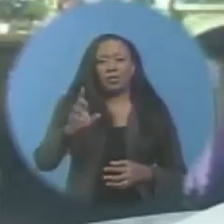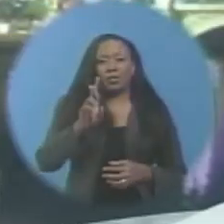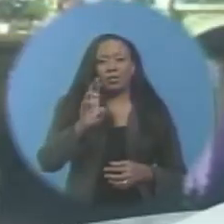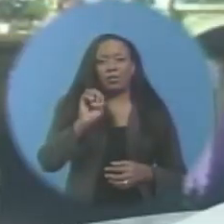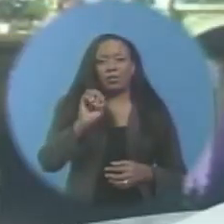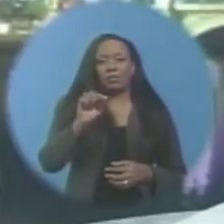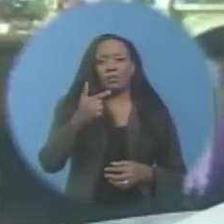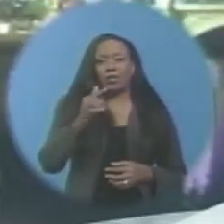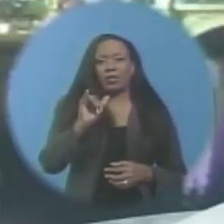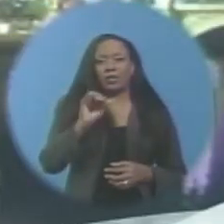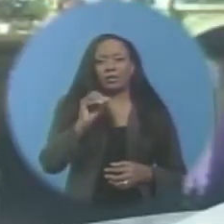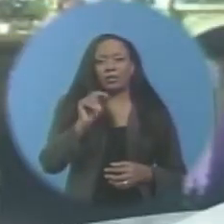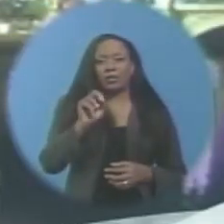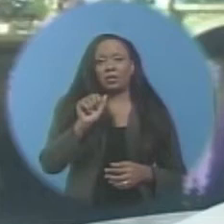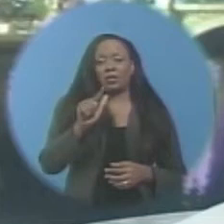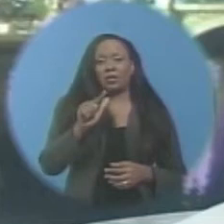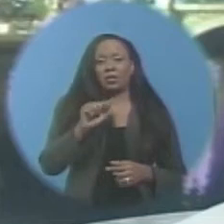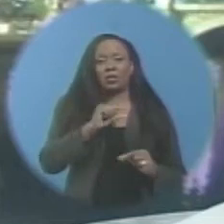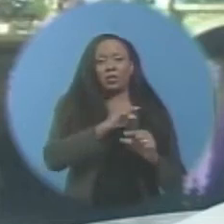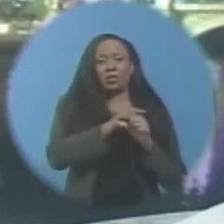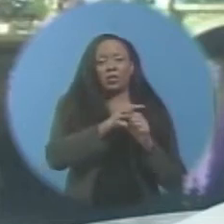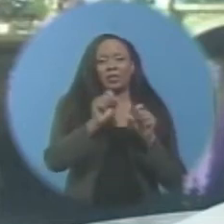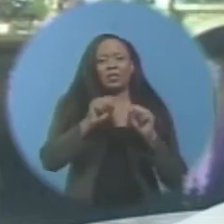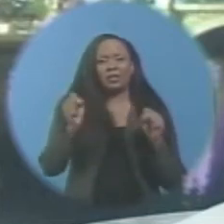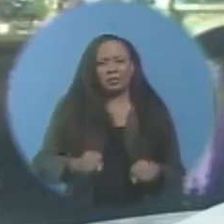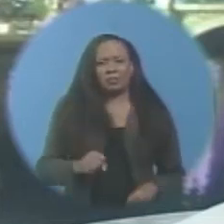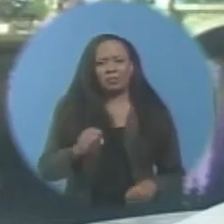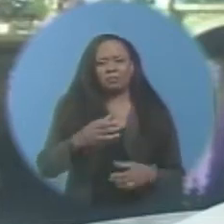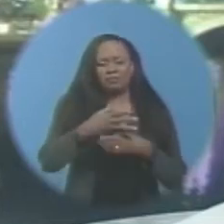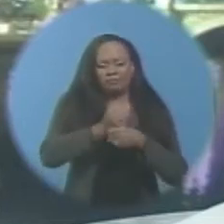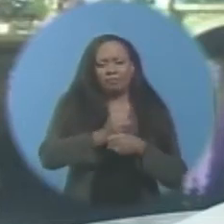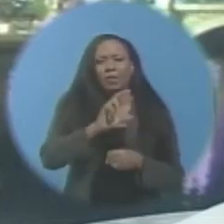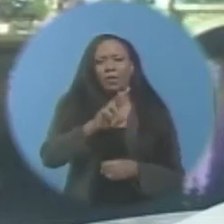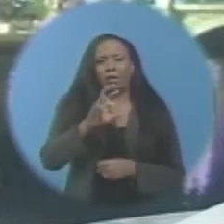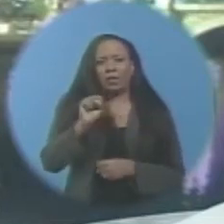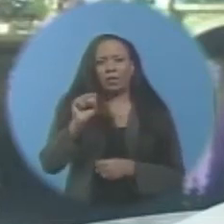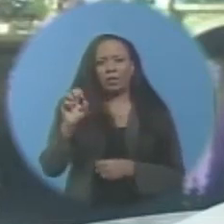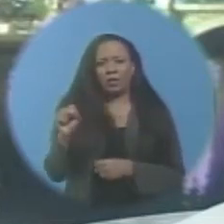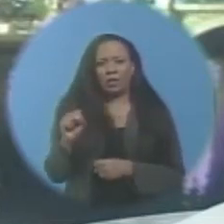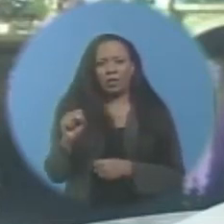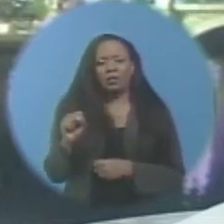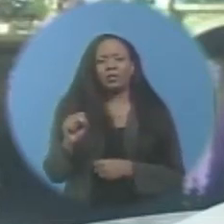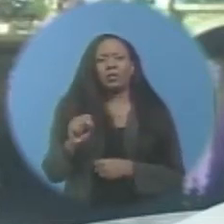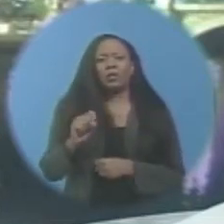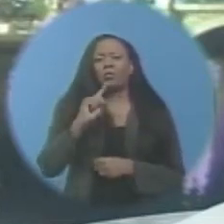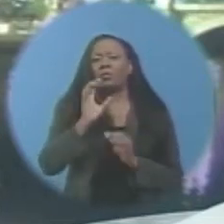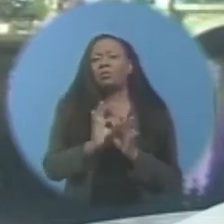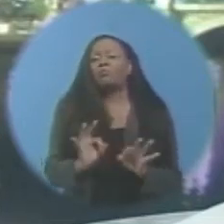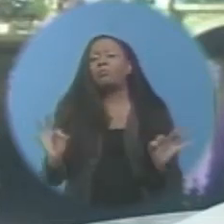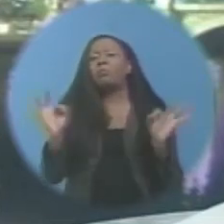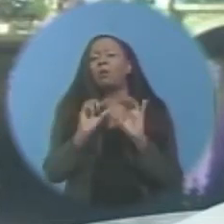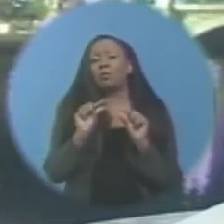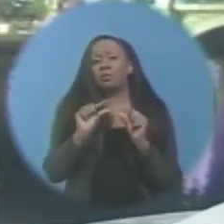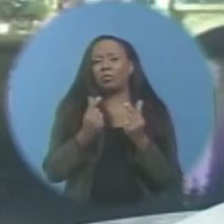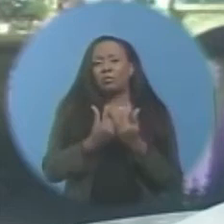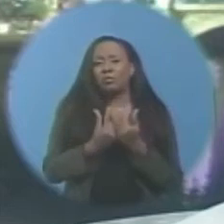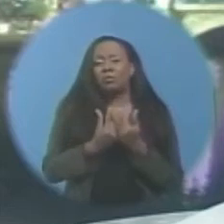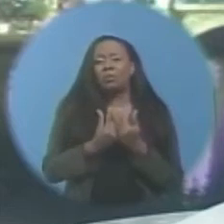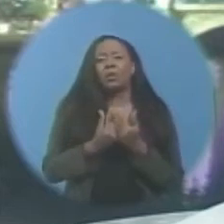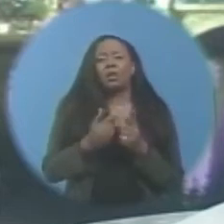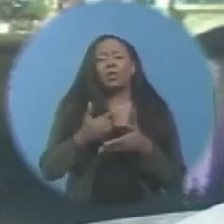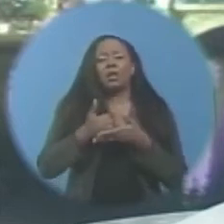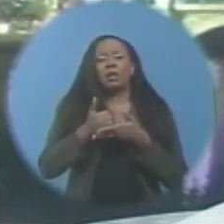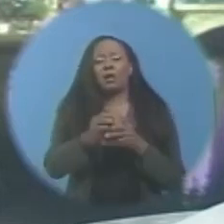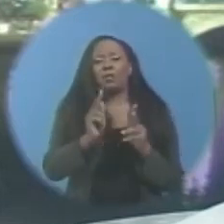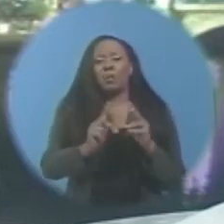The regional security system has been critical in evacuating scores of CARICOM nationals from hurricane-ravaged